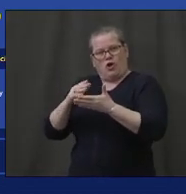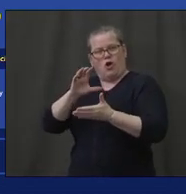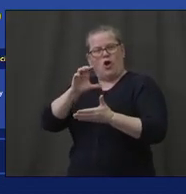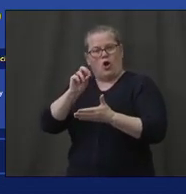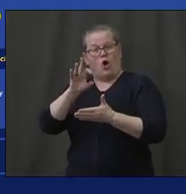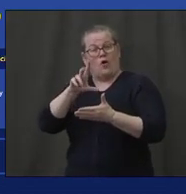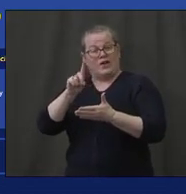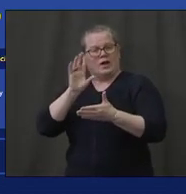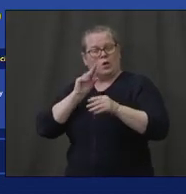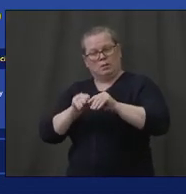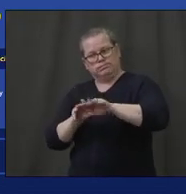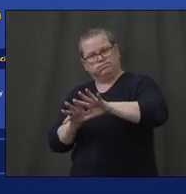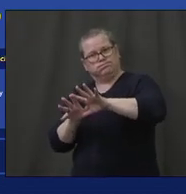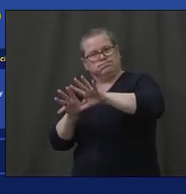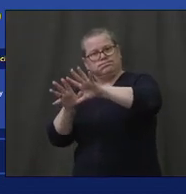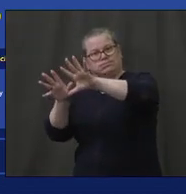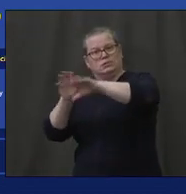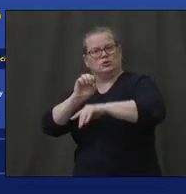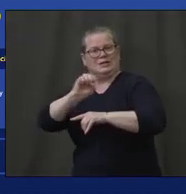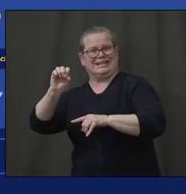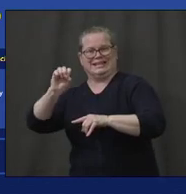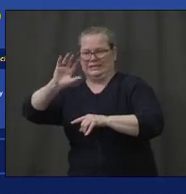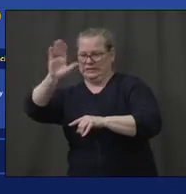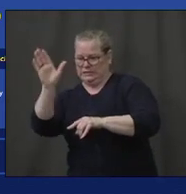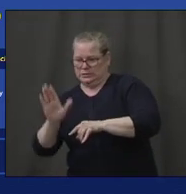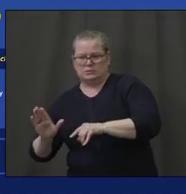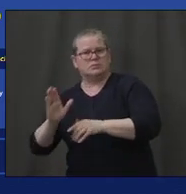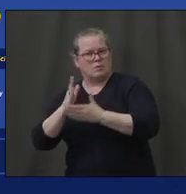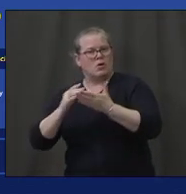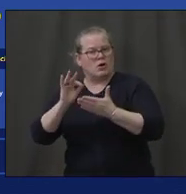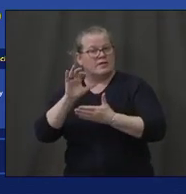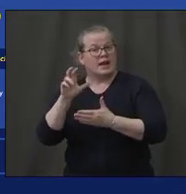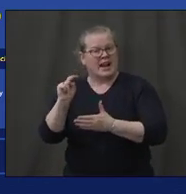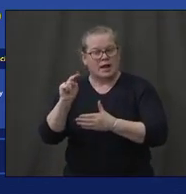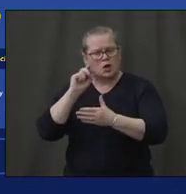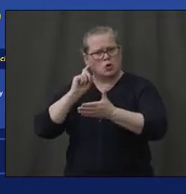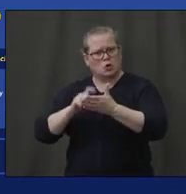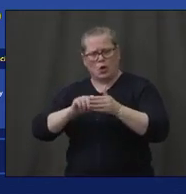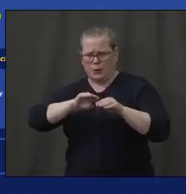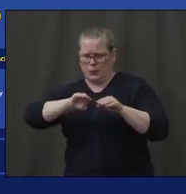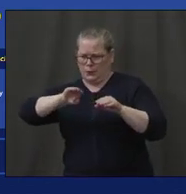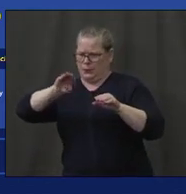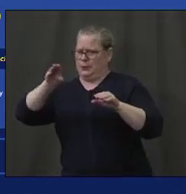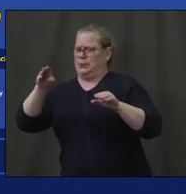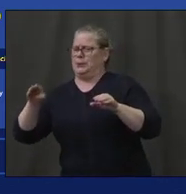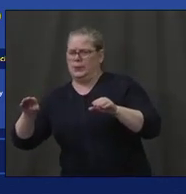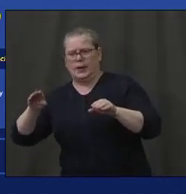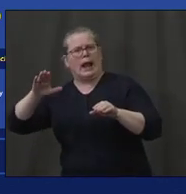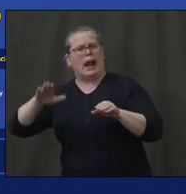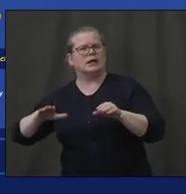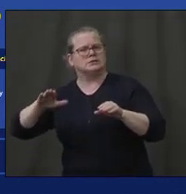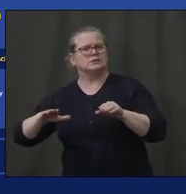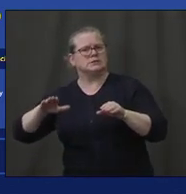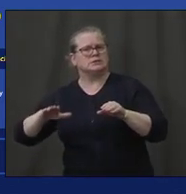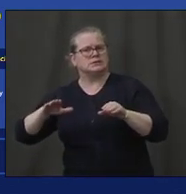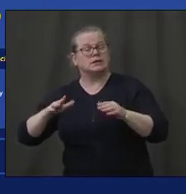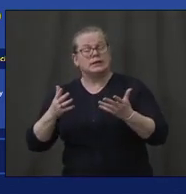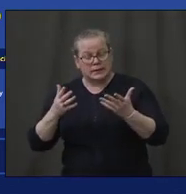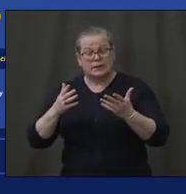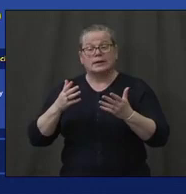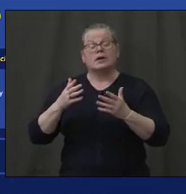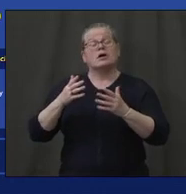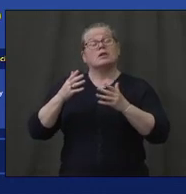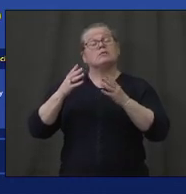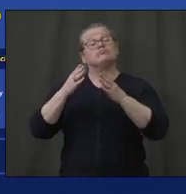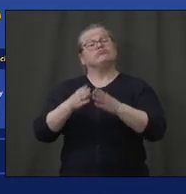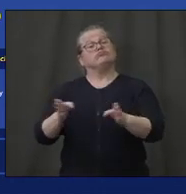much lower surge in Eastern Connecticut. And again, that probably overwhelmingly